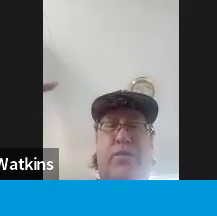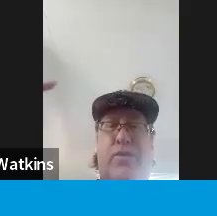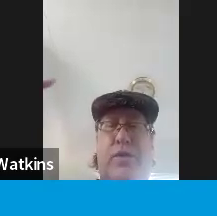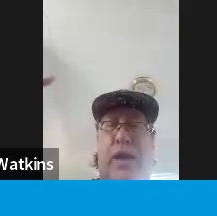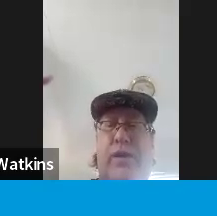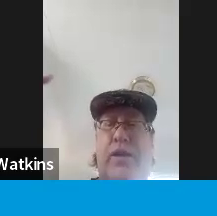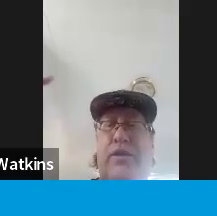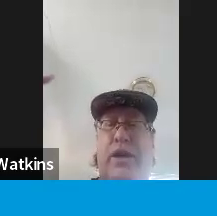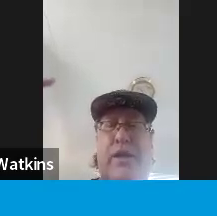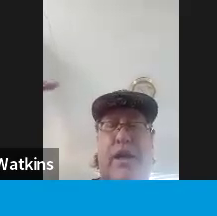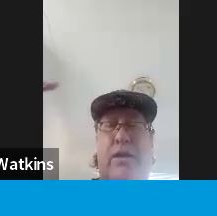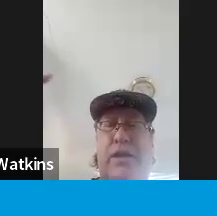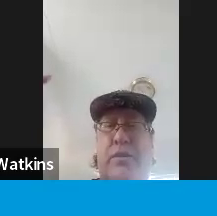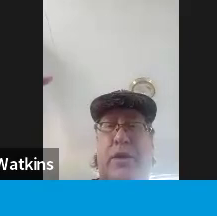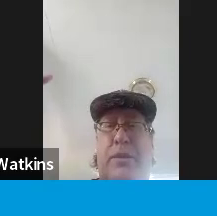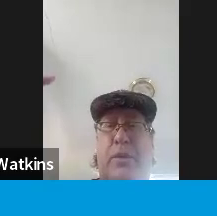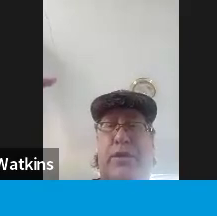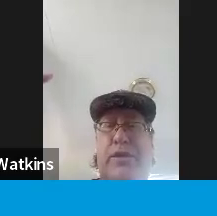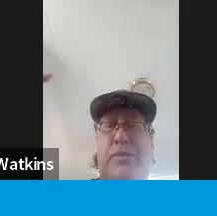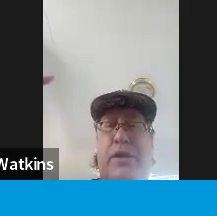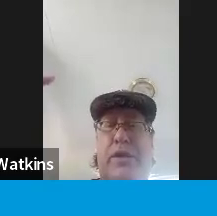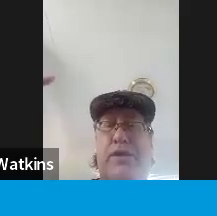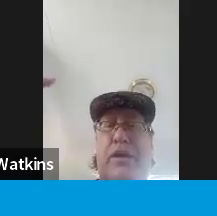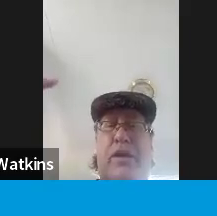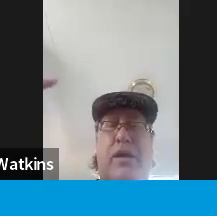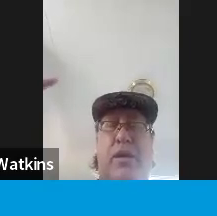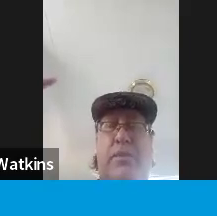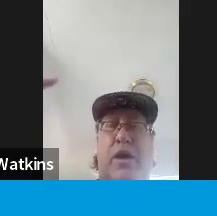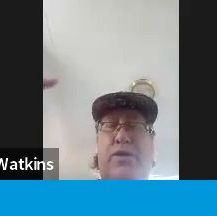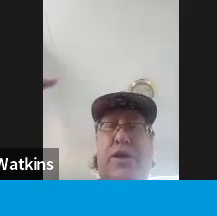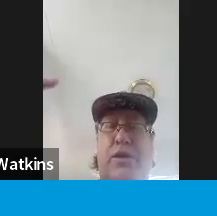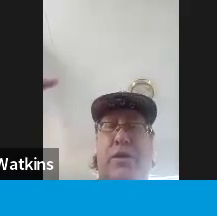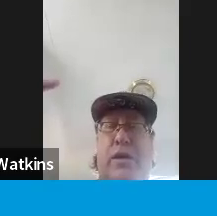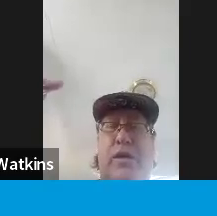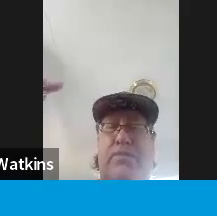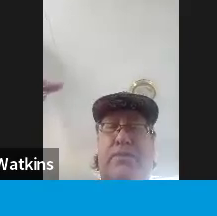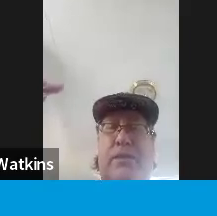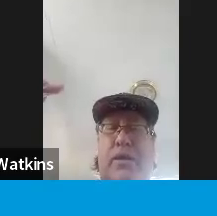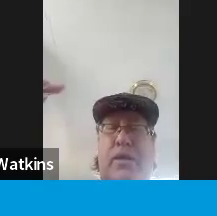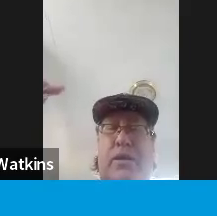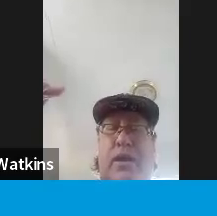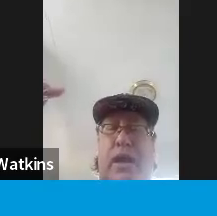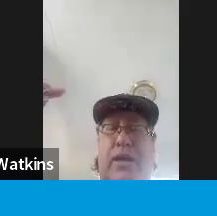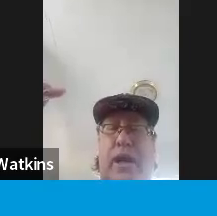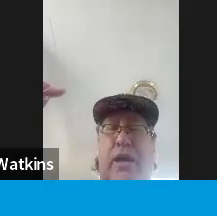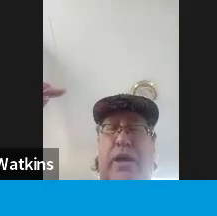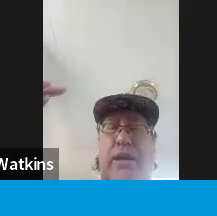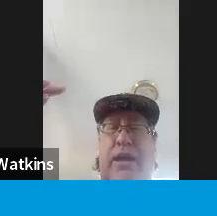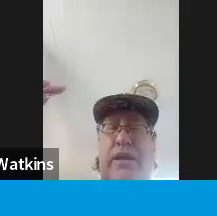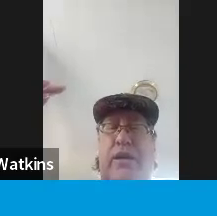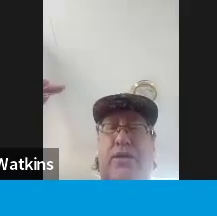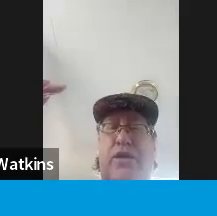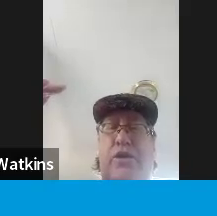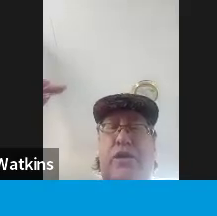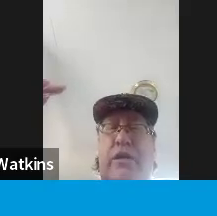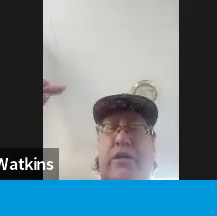audio like things. I always think about people with disabilities. Also, I like the